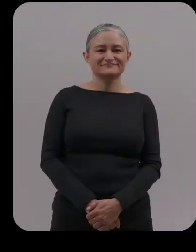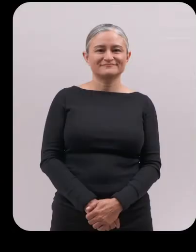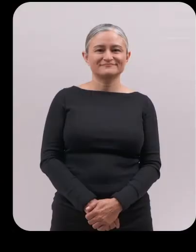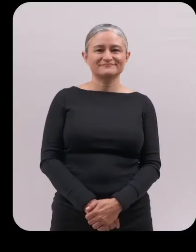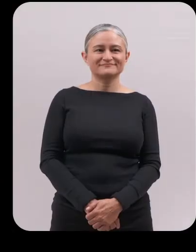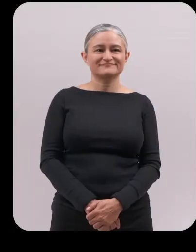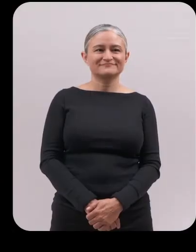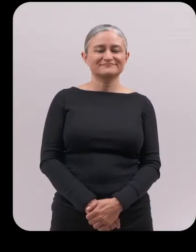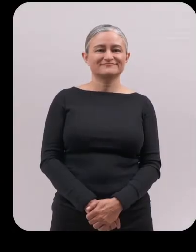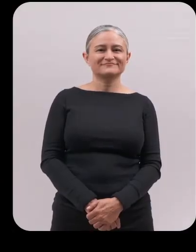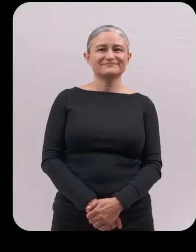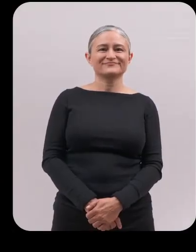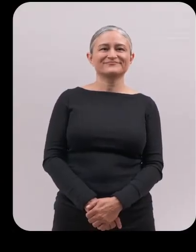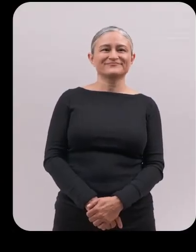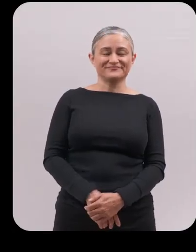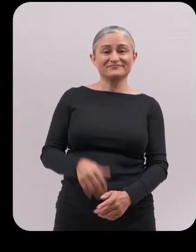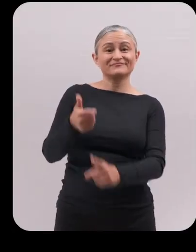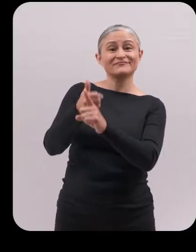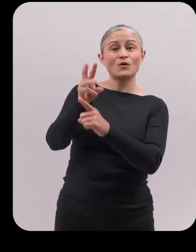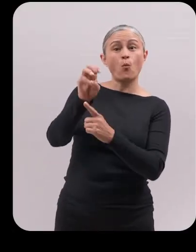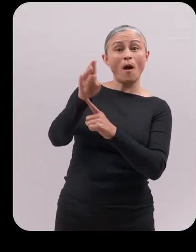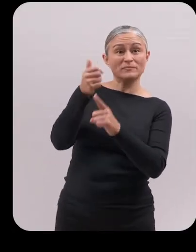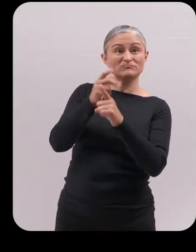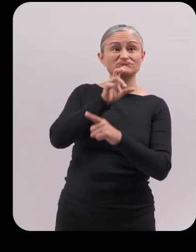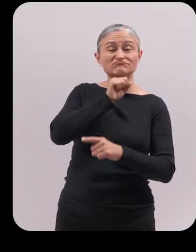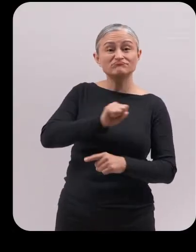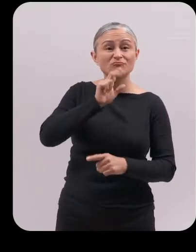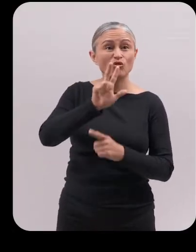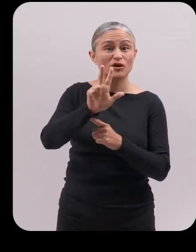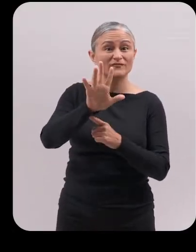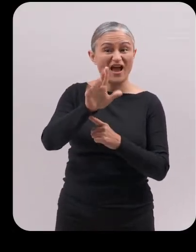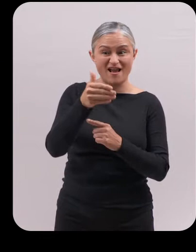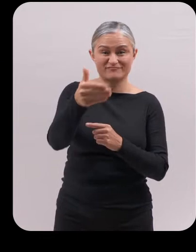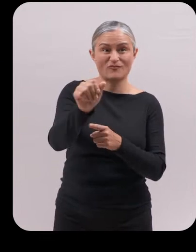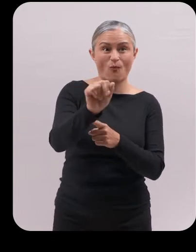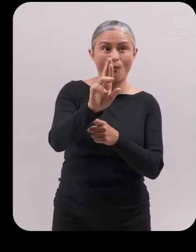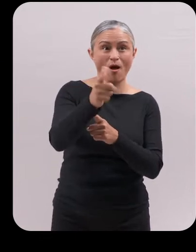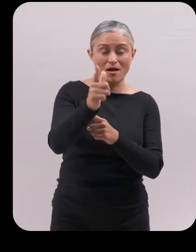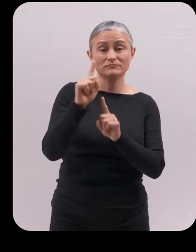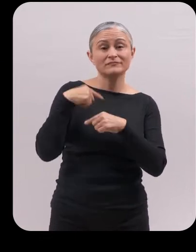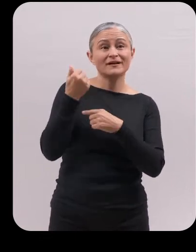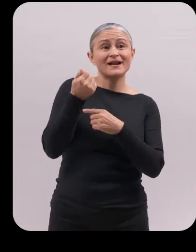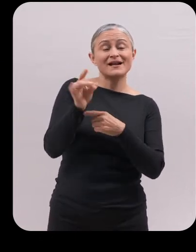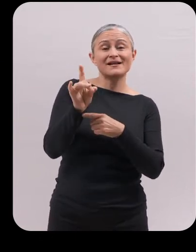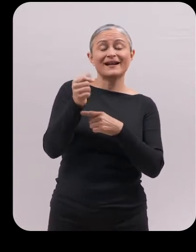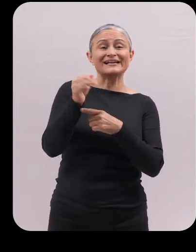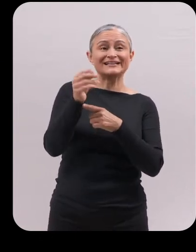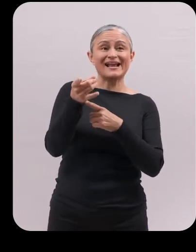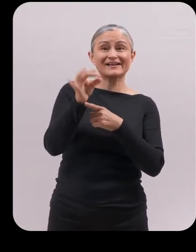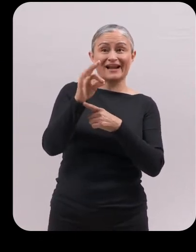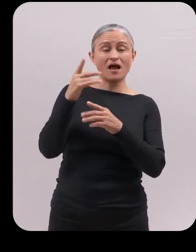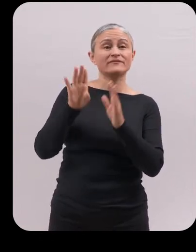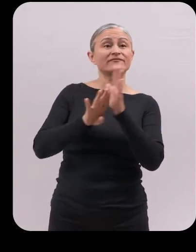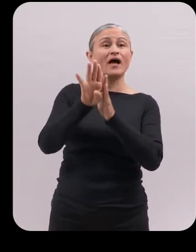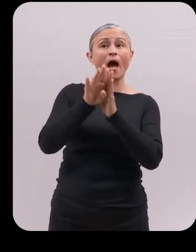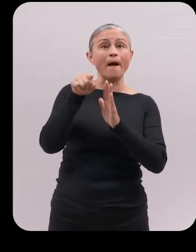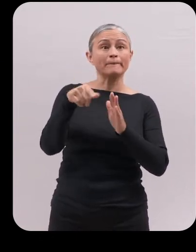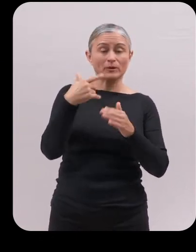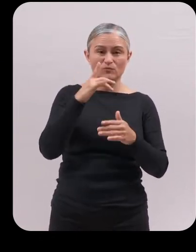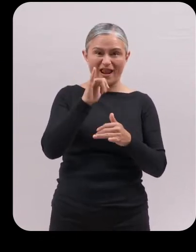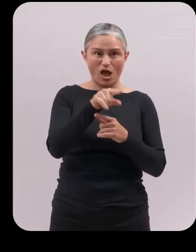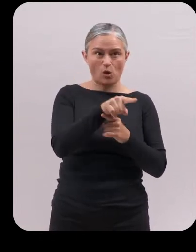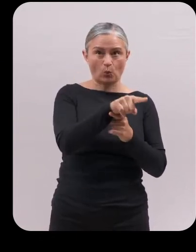The web turns 35 years old this August. And since 1989, generations of developers like you have shaped this